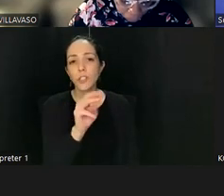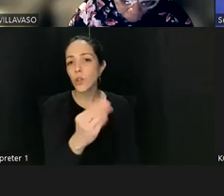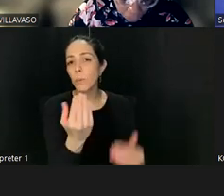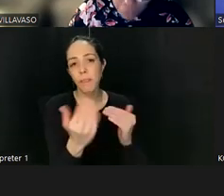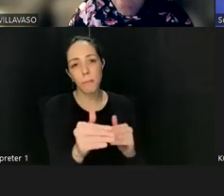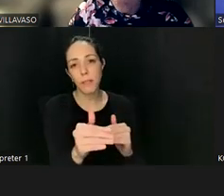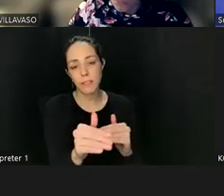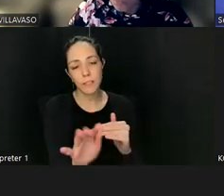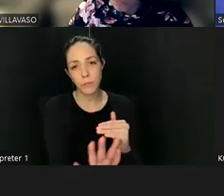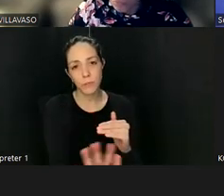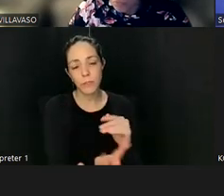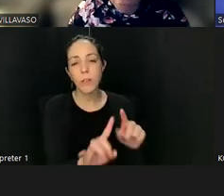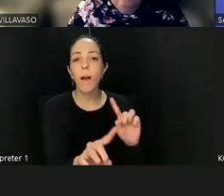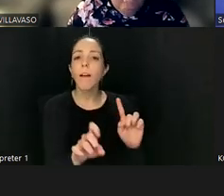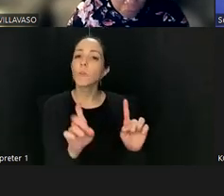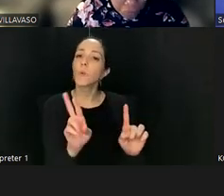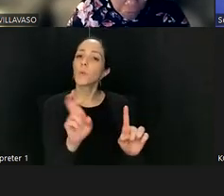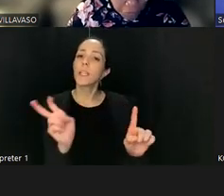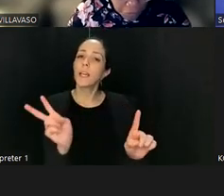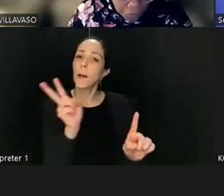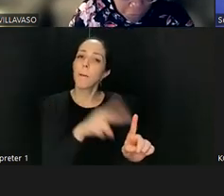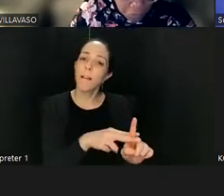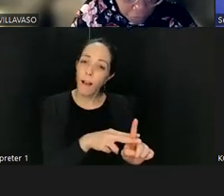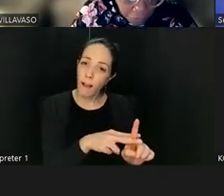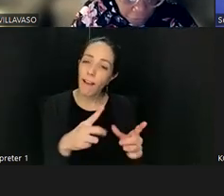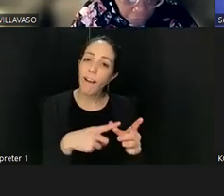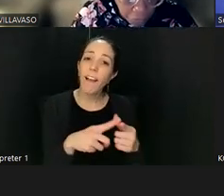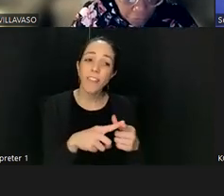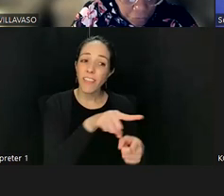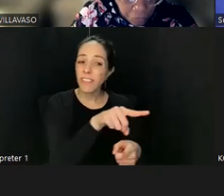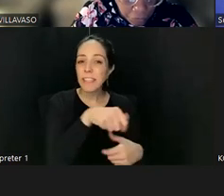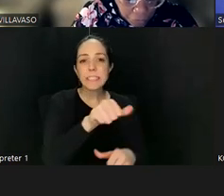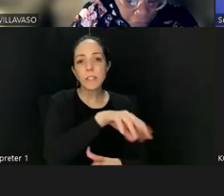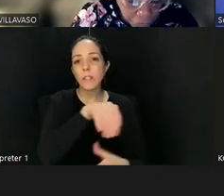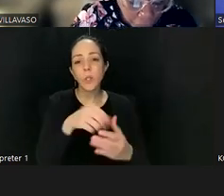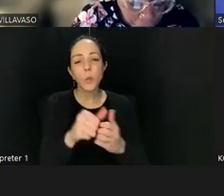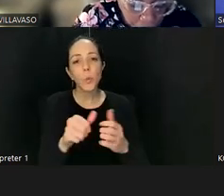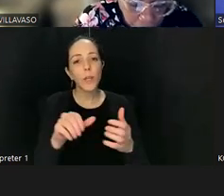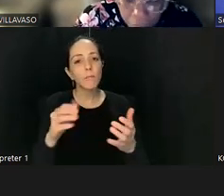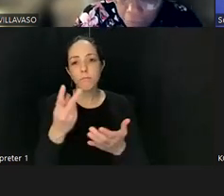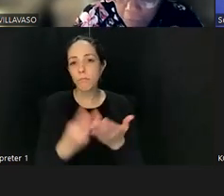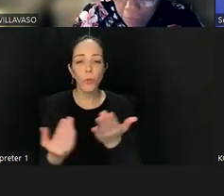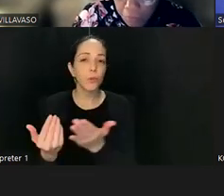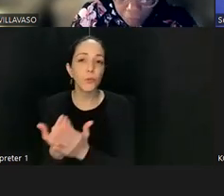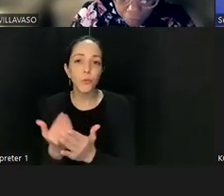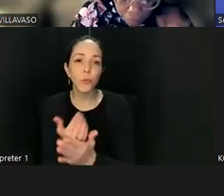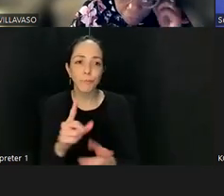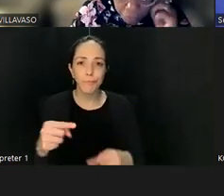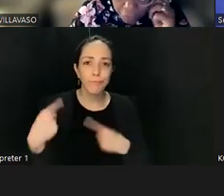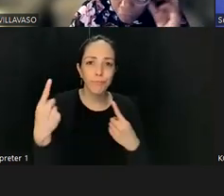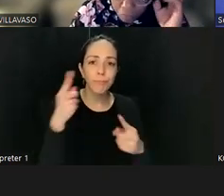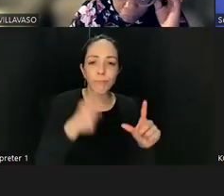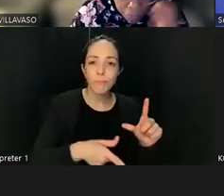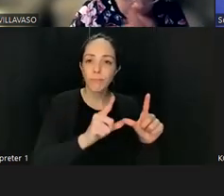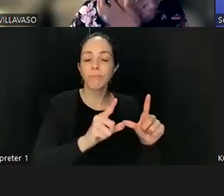but having people reapply, but then they get considered along with everybody else who applies, because there are some advantages